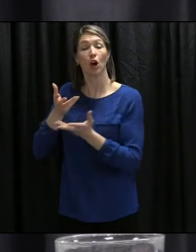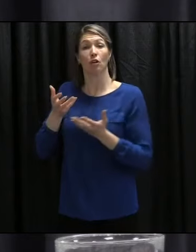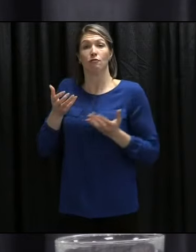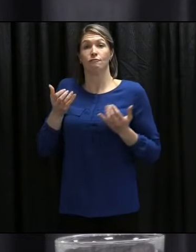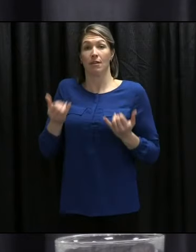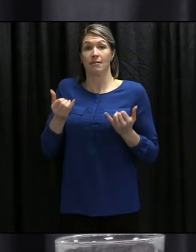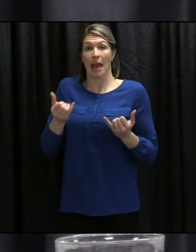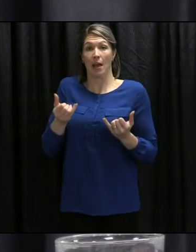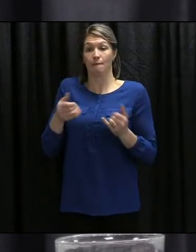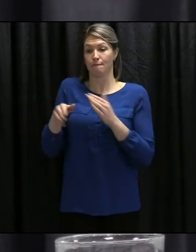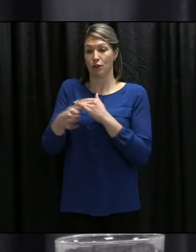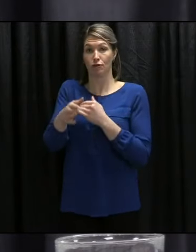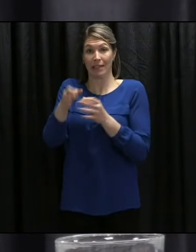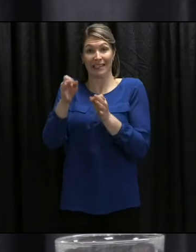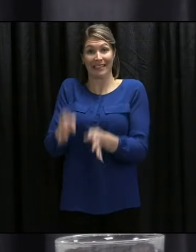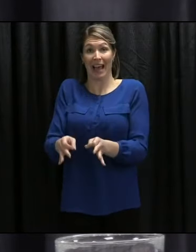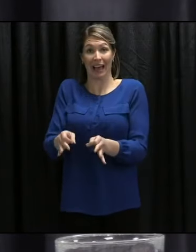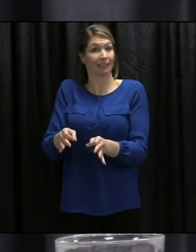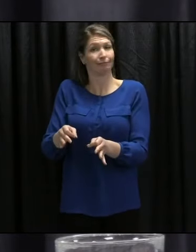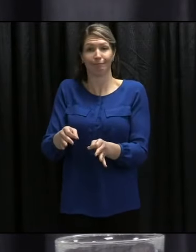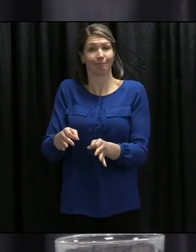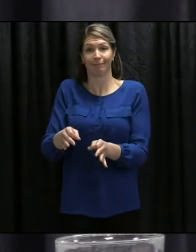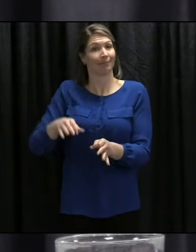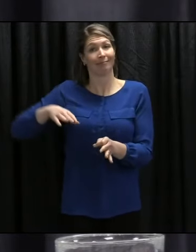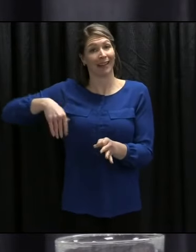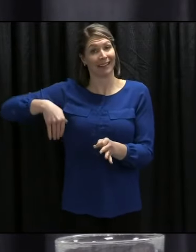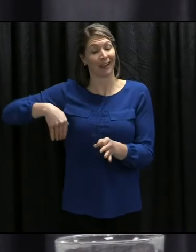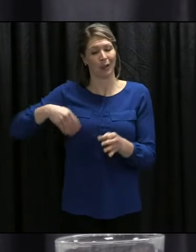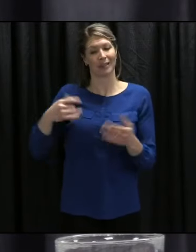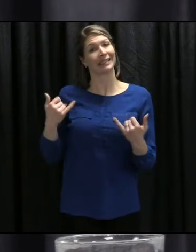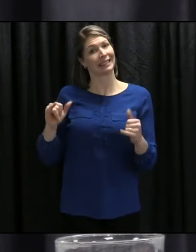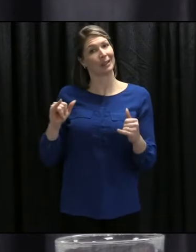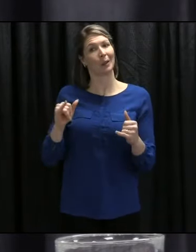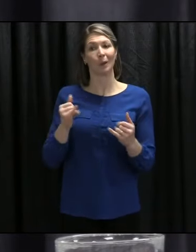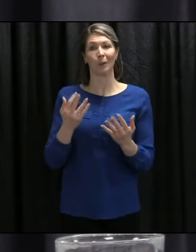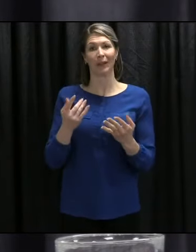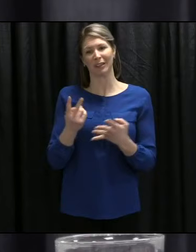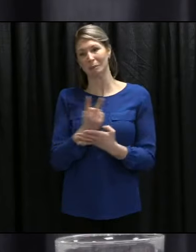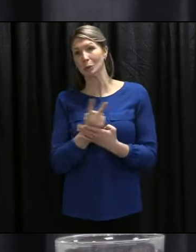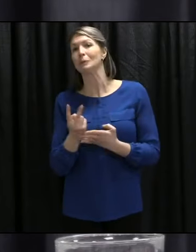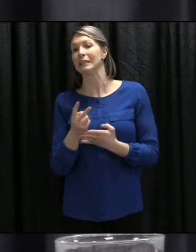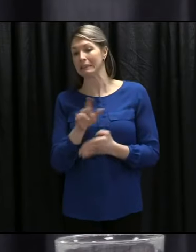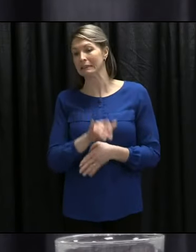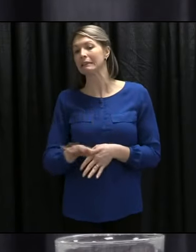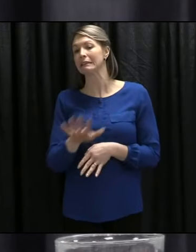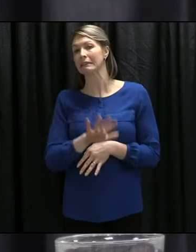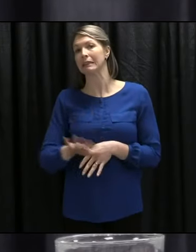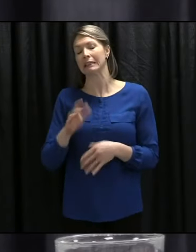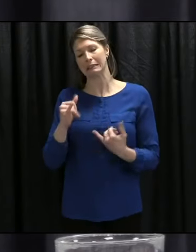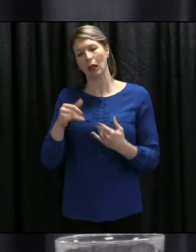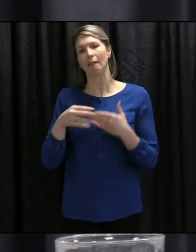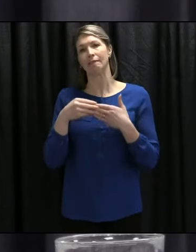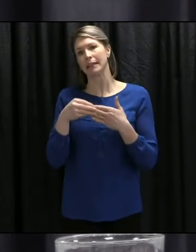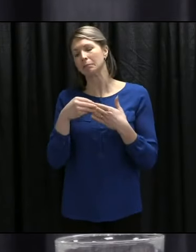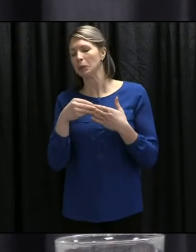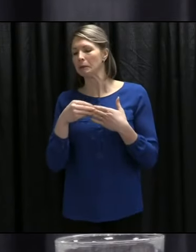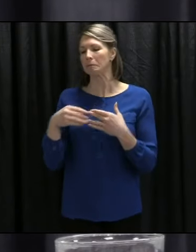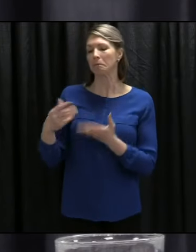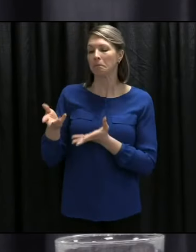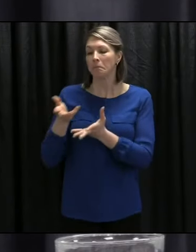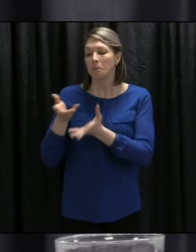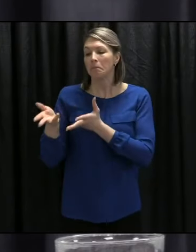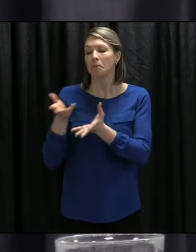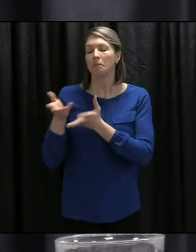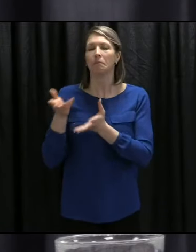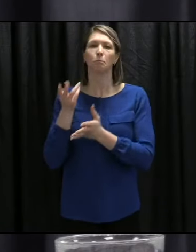up until the end of this month. And so my understanding is there's still some leeway there to be had. The